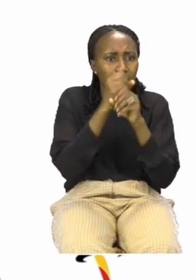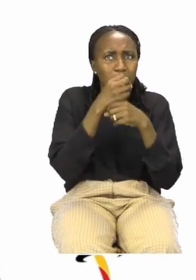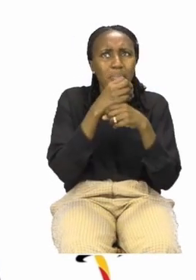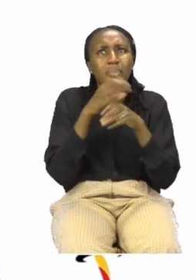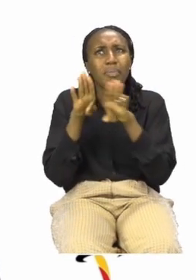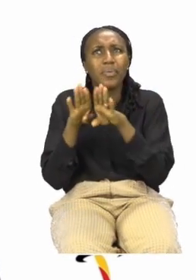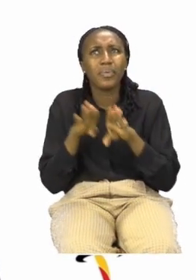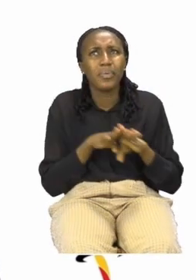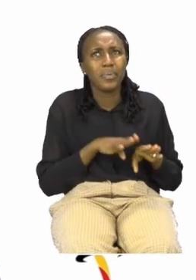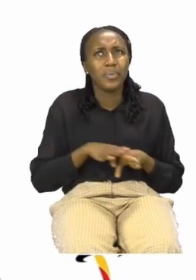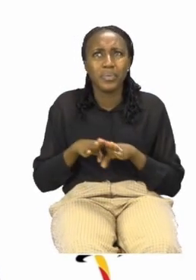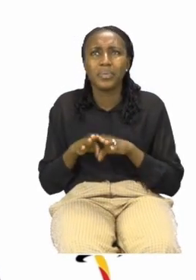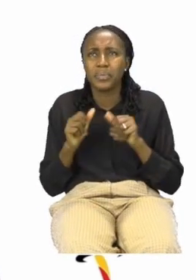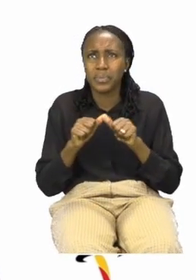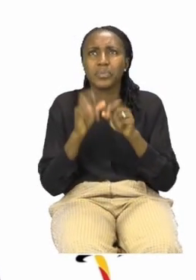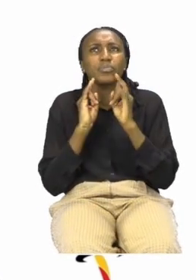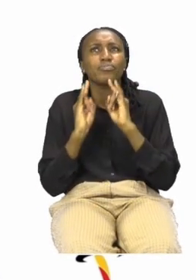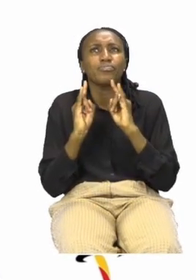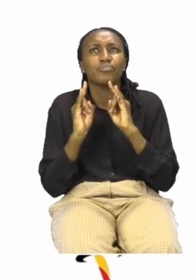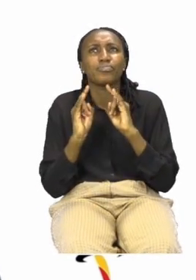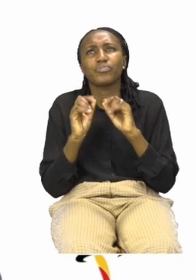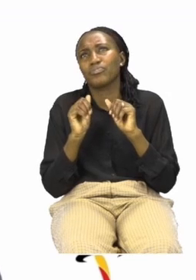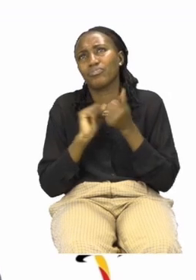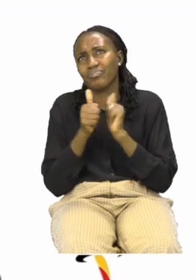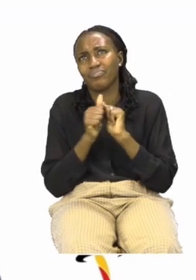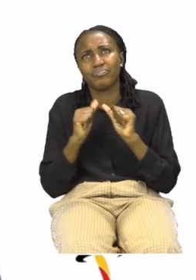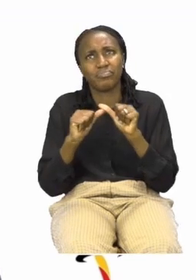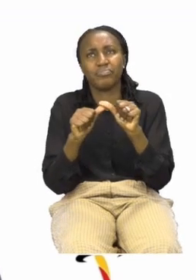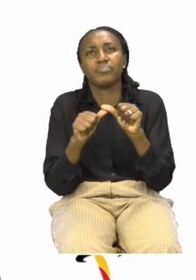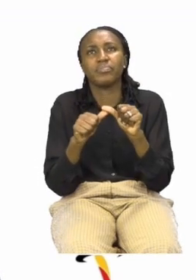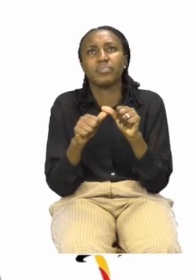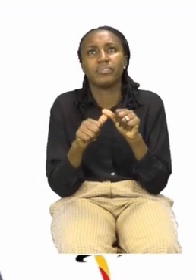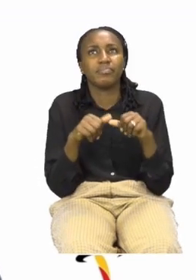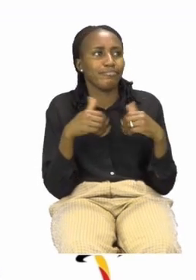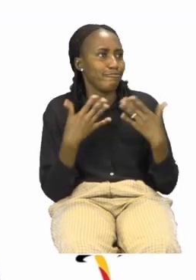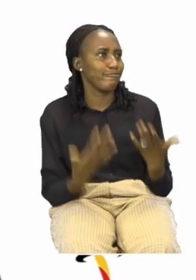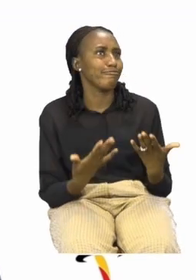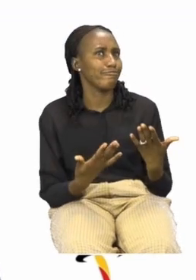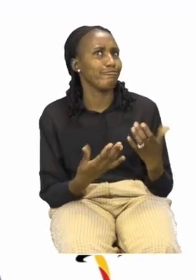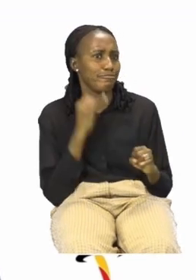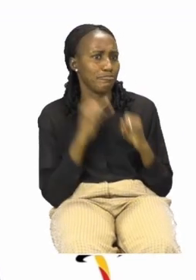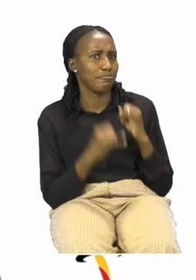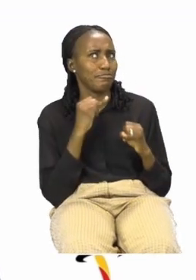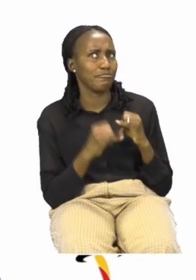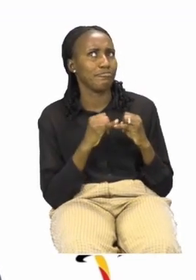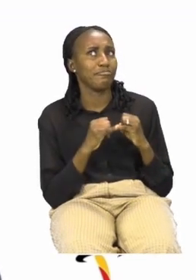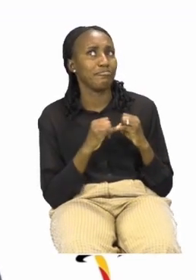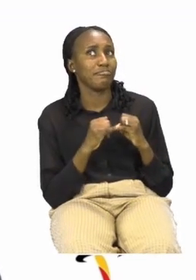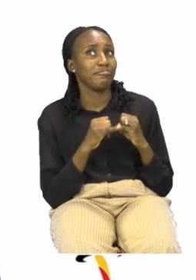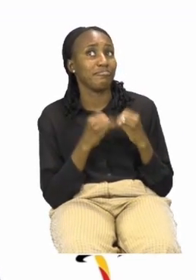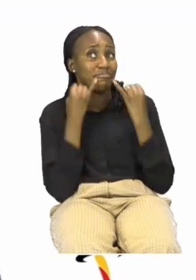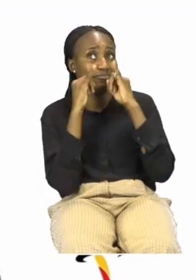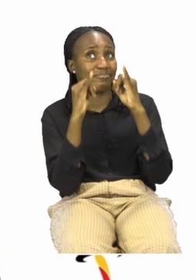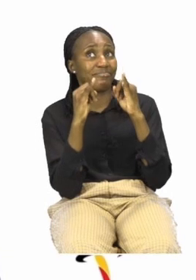we carried on with sport activities. So maybe in conclusion, is there anything else that you have a message